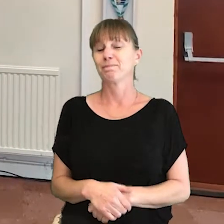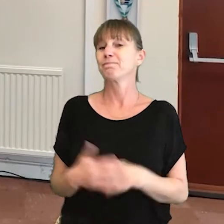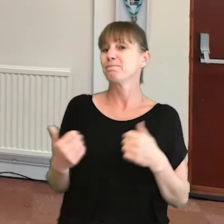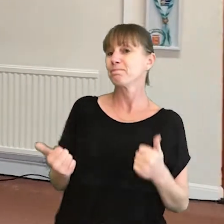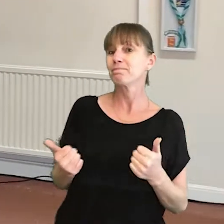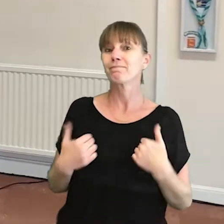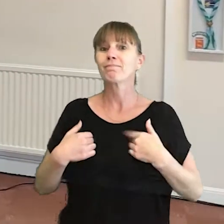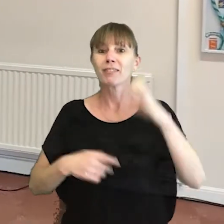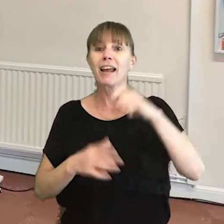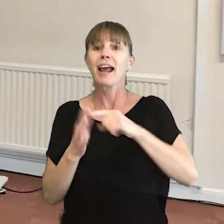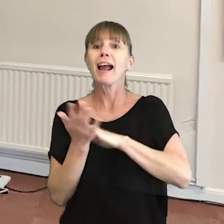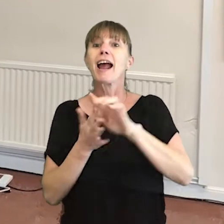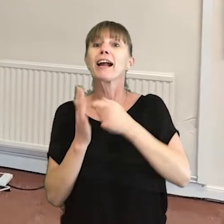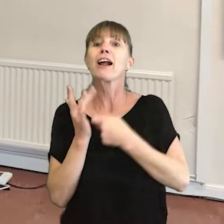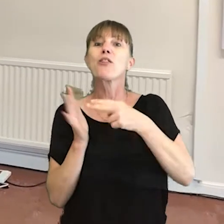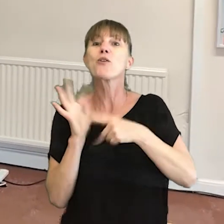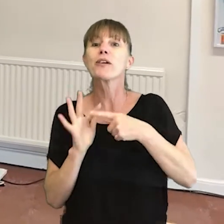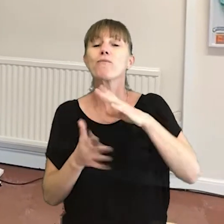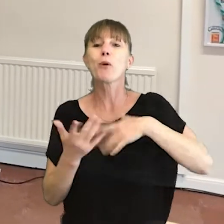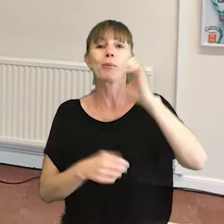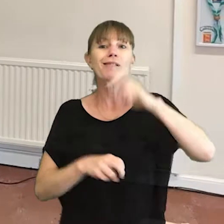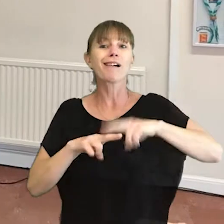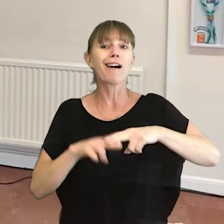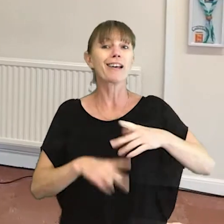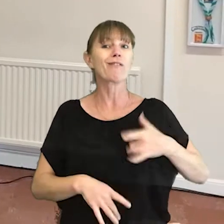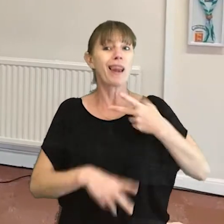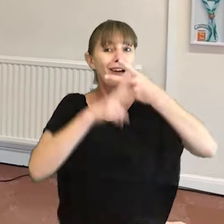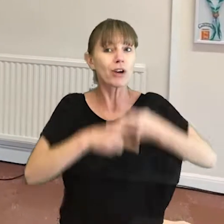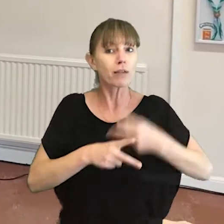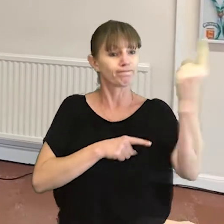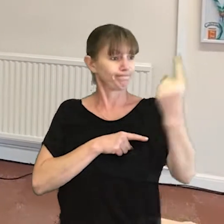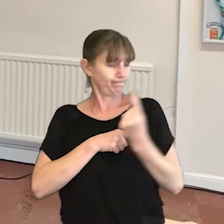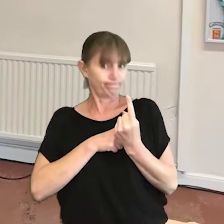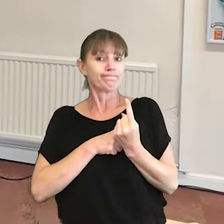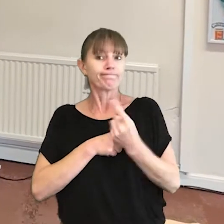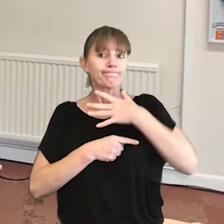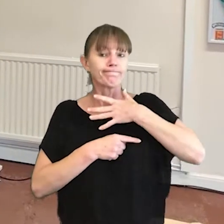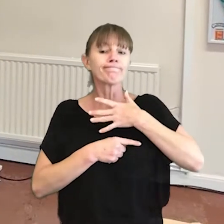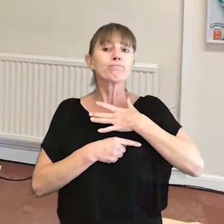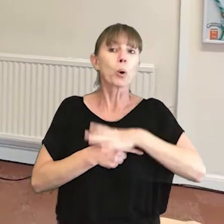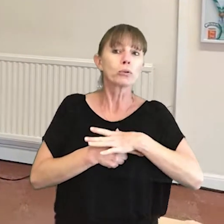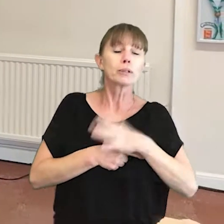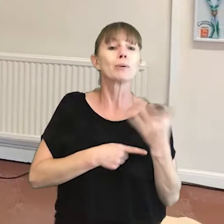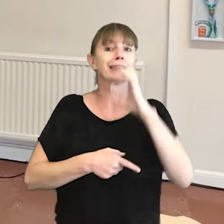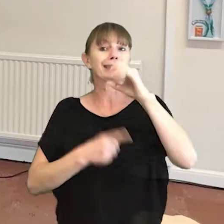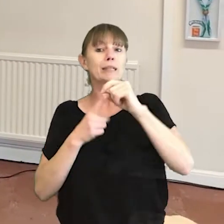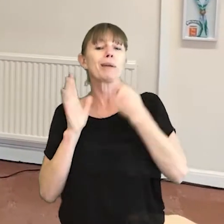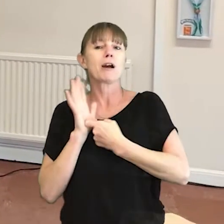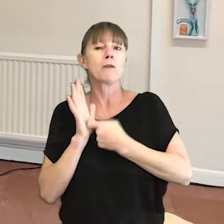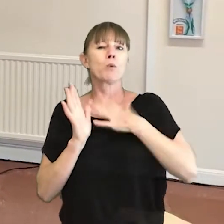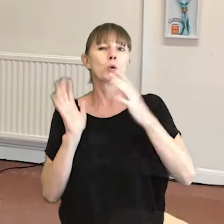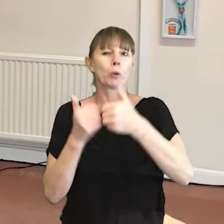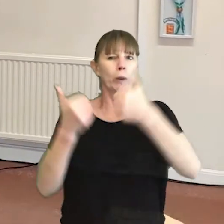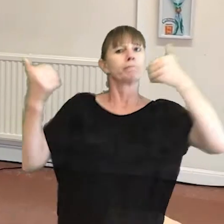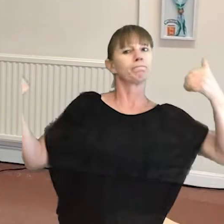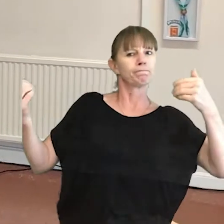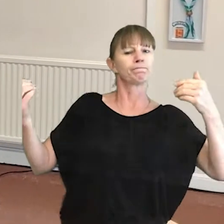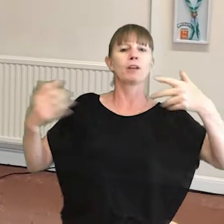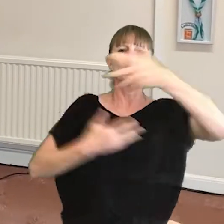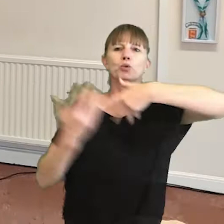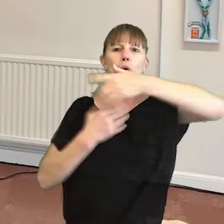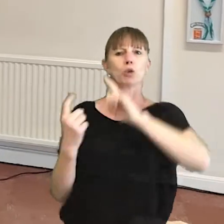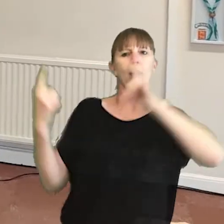Right, I'm Catherine from Cardiff Lifeguard. If you want to come in, we're going to do some CPR. If you want to stay away from each other, remember your